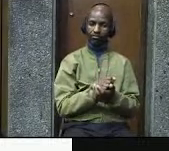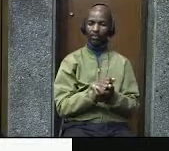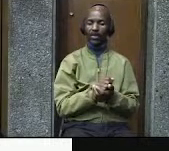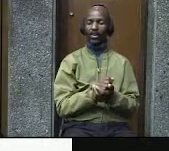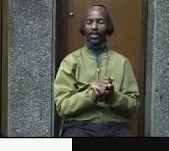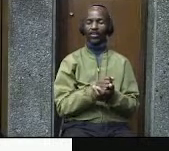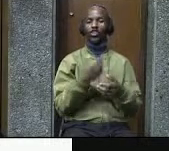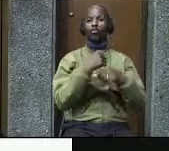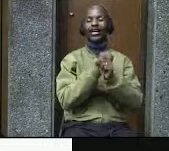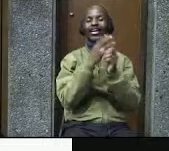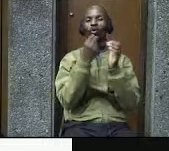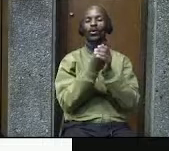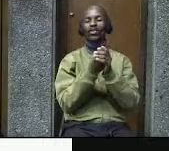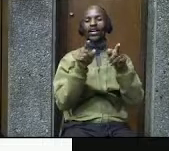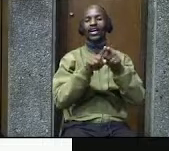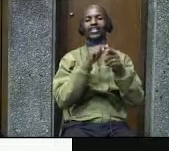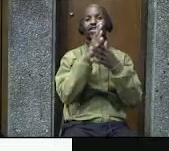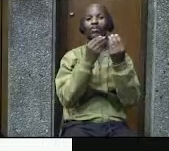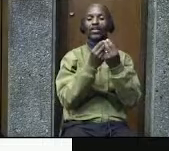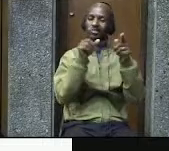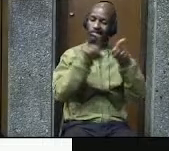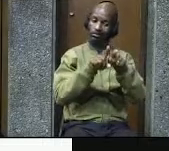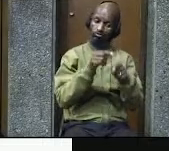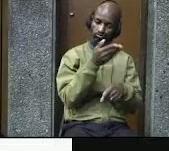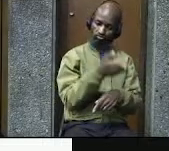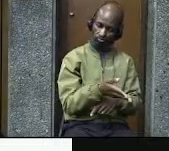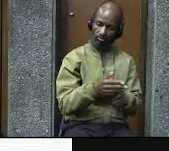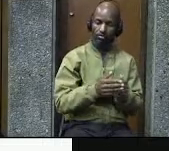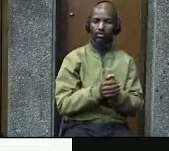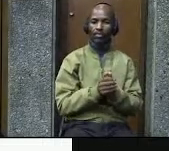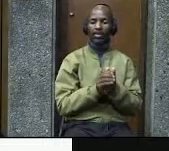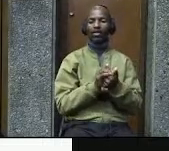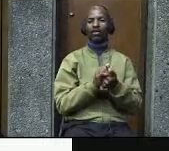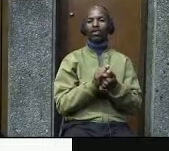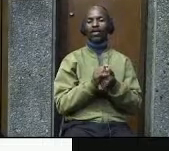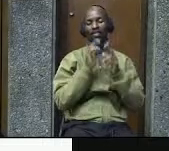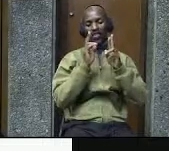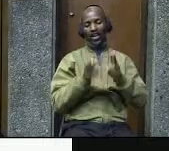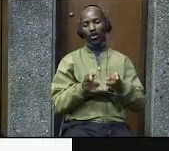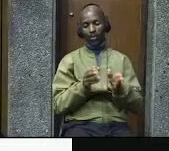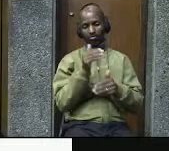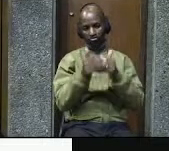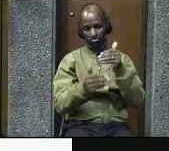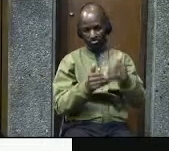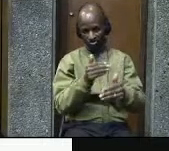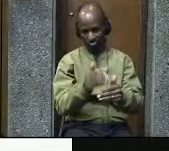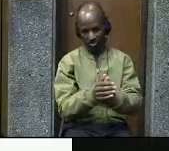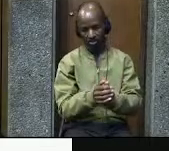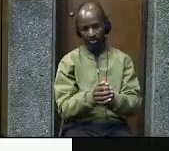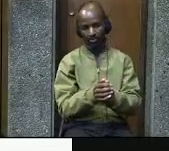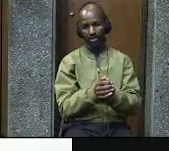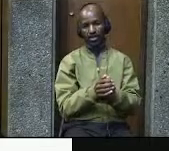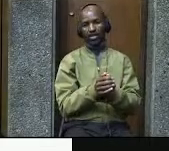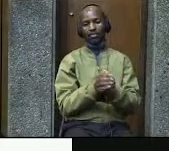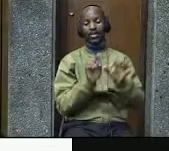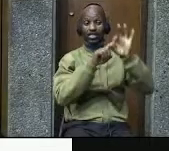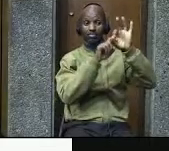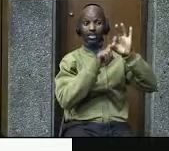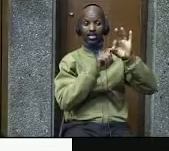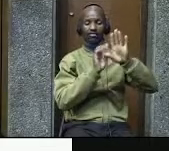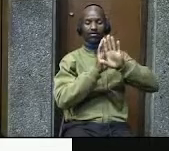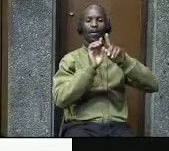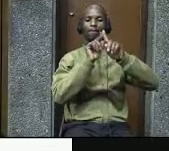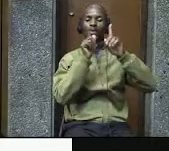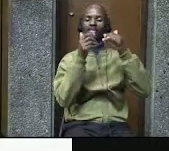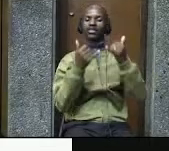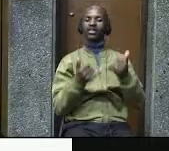mold of something similar to that. The normal process is suspended,